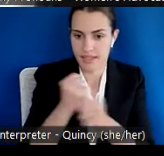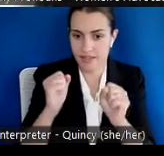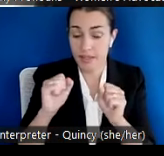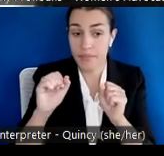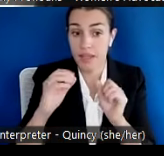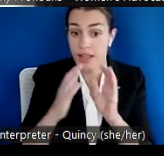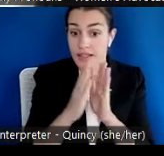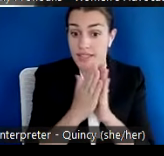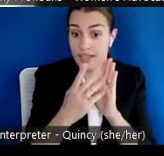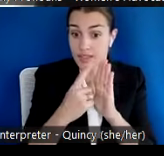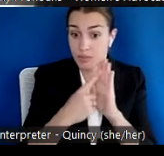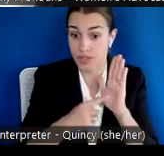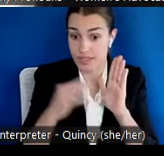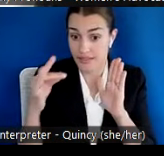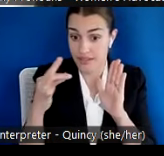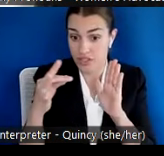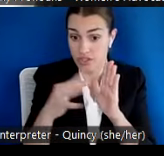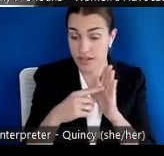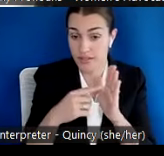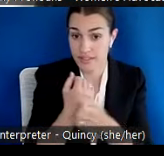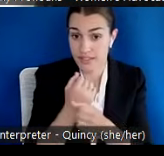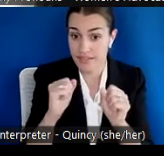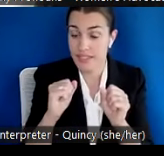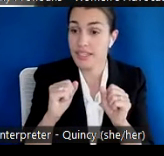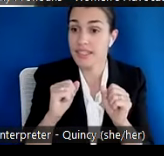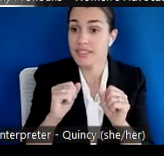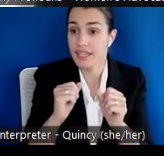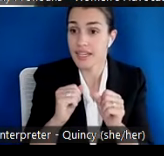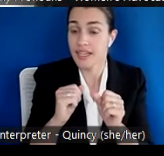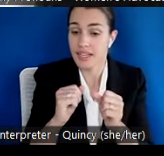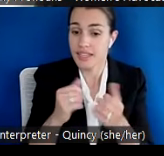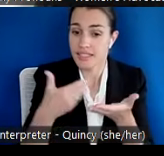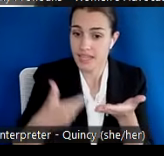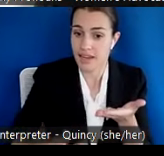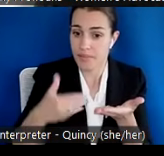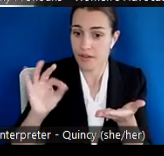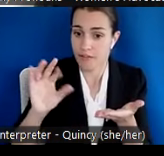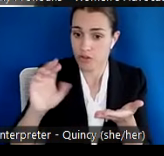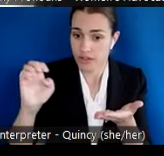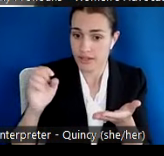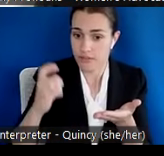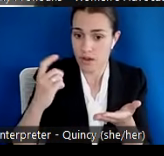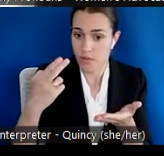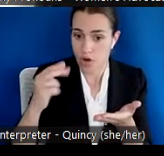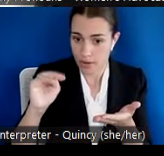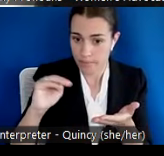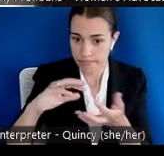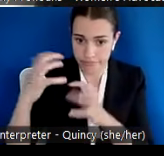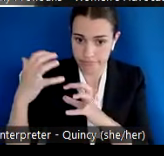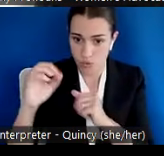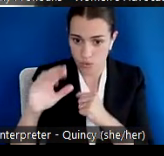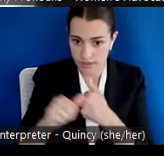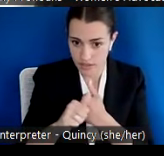is described as this state of being free from harm or danger. And we assert that holistic